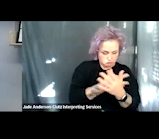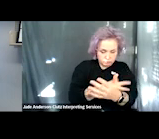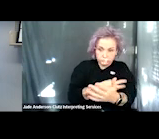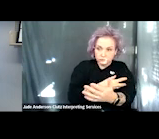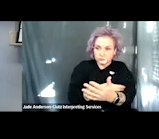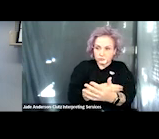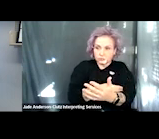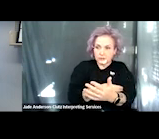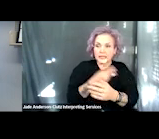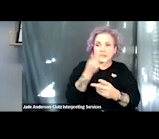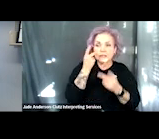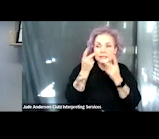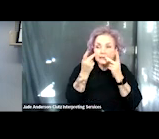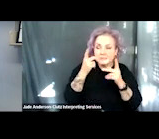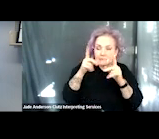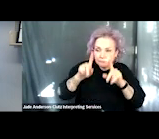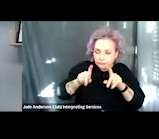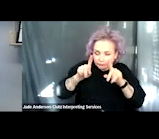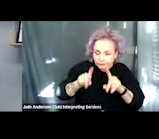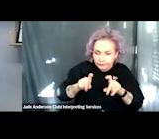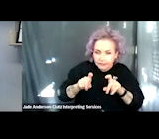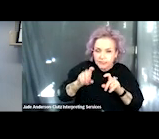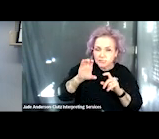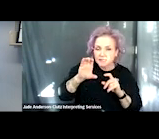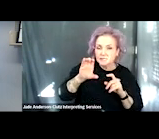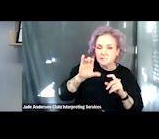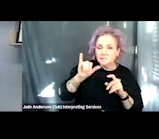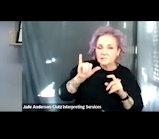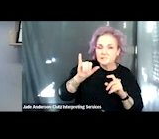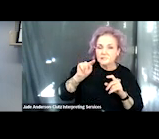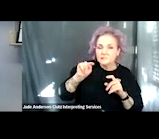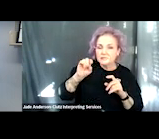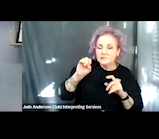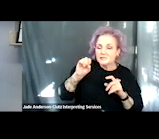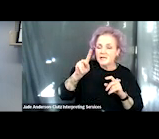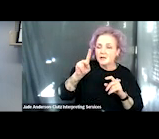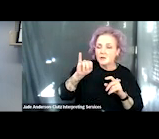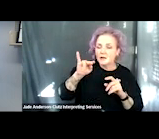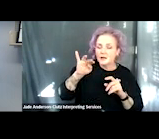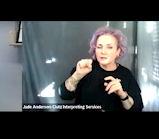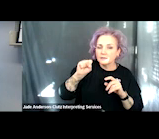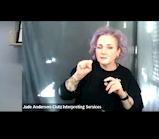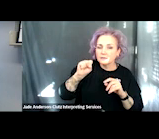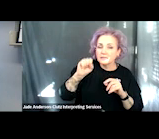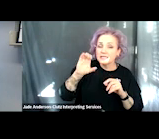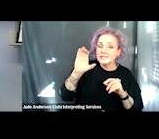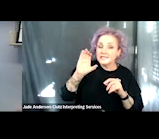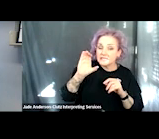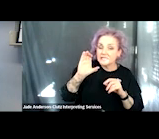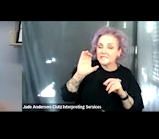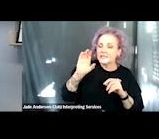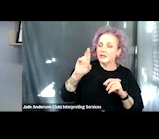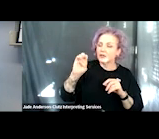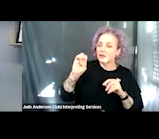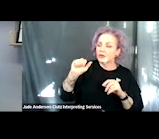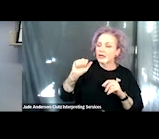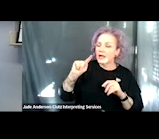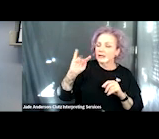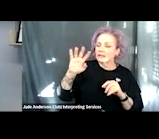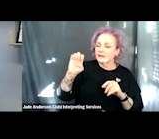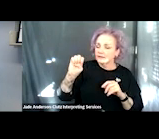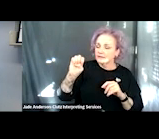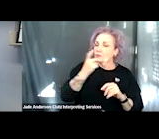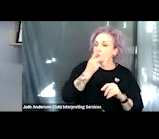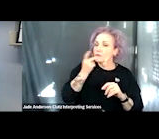of the cytokine, or the immune marker, so this is, for example, C-reactive protein, it tends to go up when there is inflammation in the